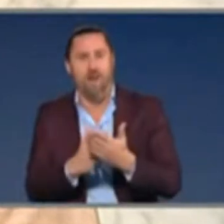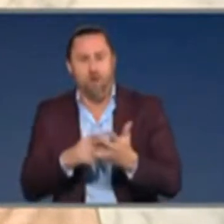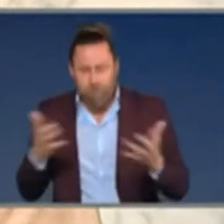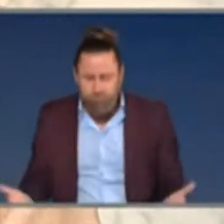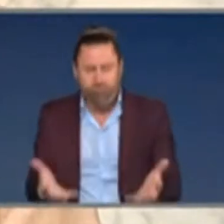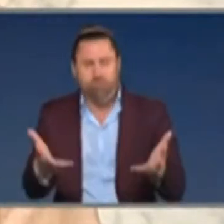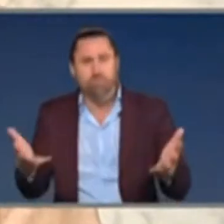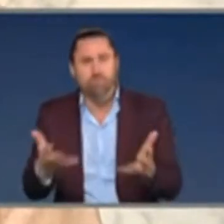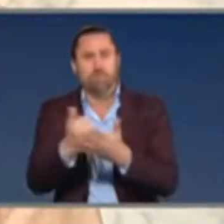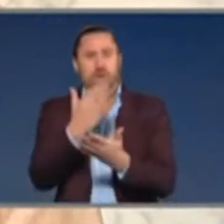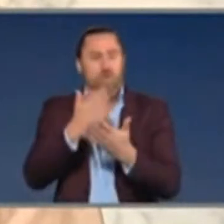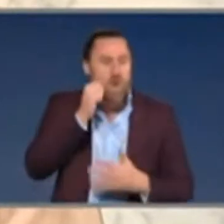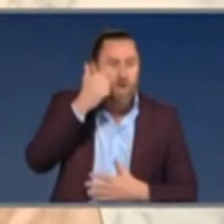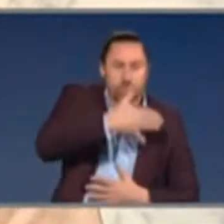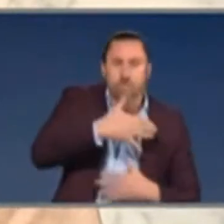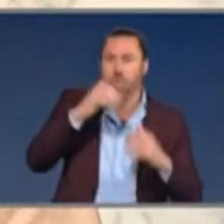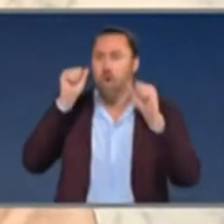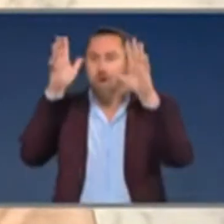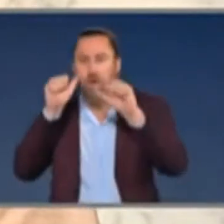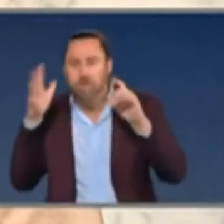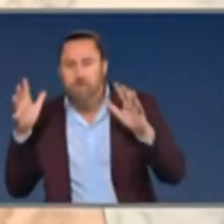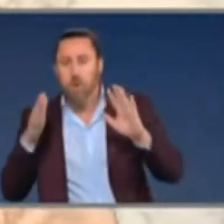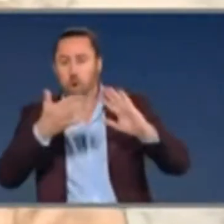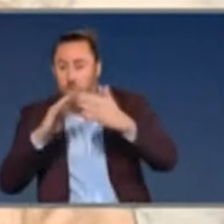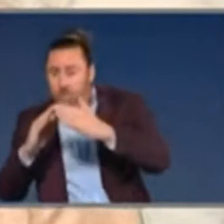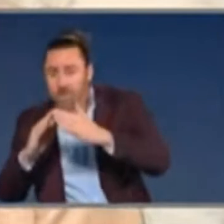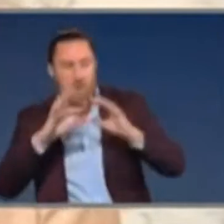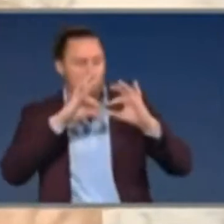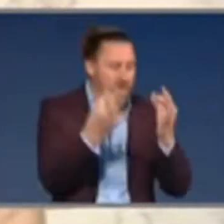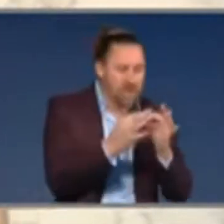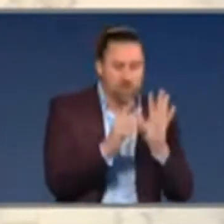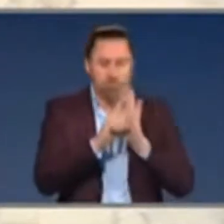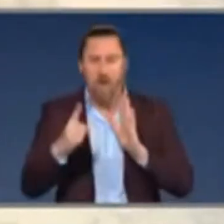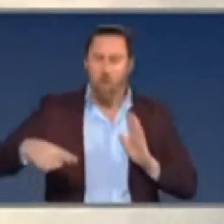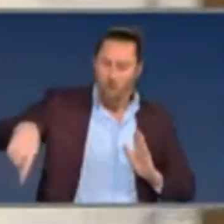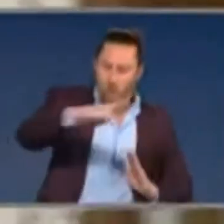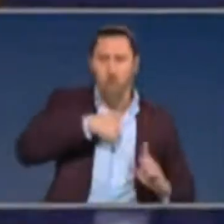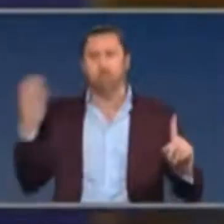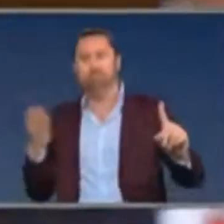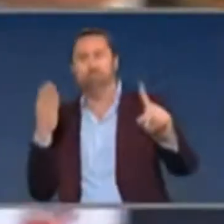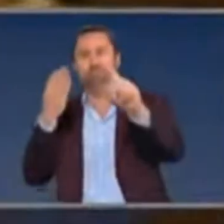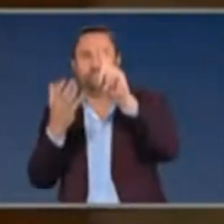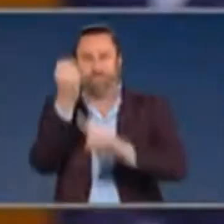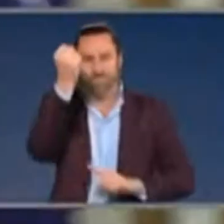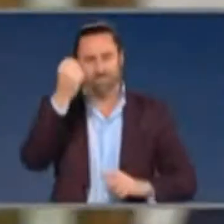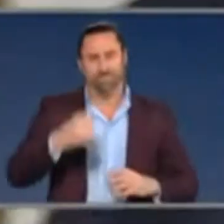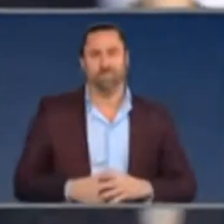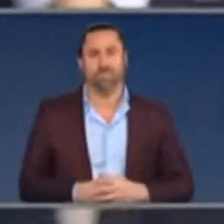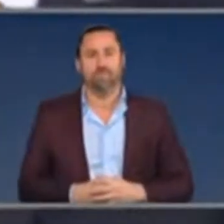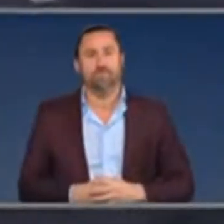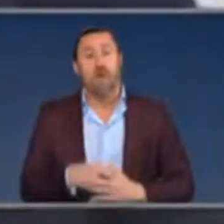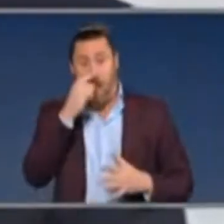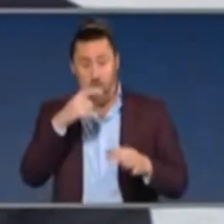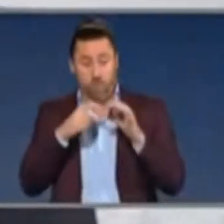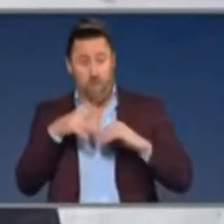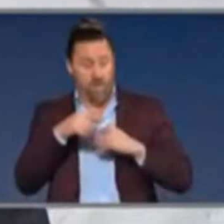and Torres Strait Islander communities, organisations and representatives. Thank you. Thank you, Pat. Let's take questions on this matter and then we